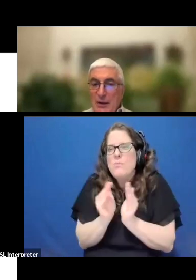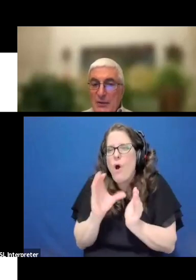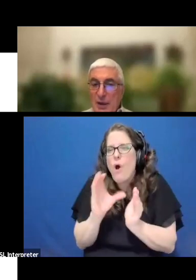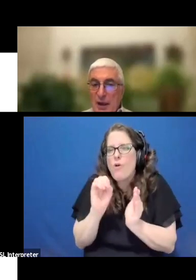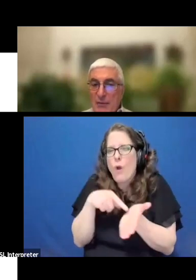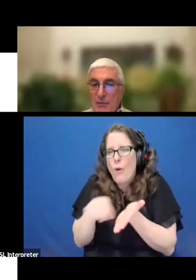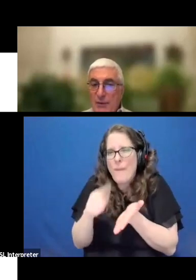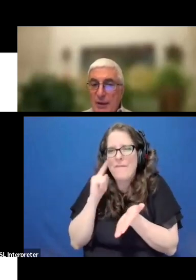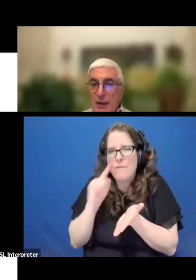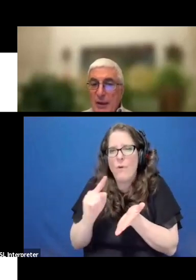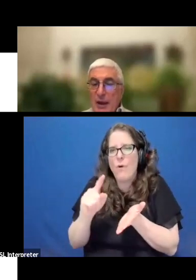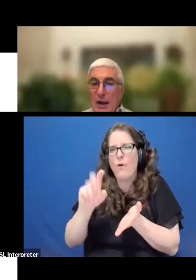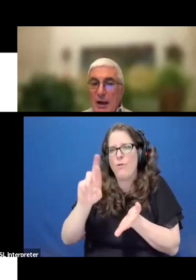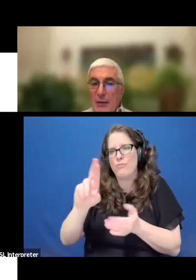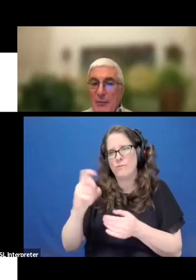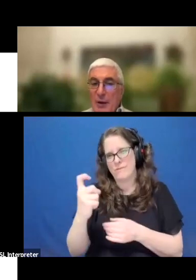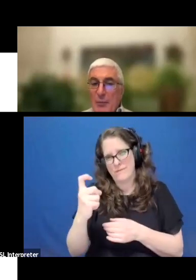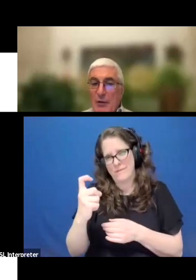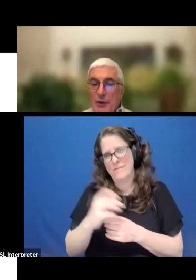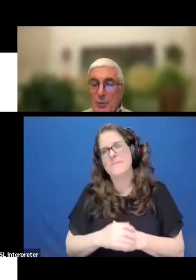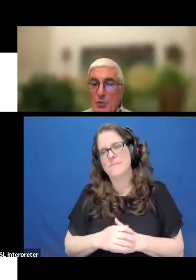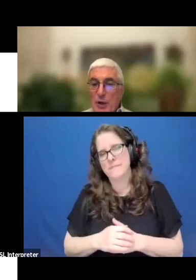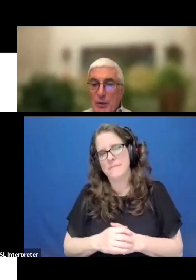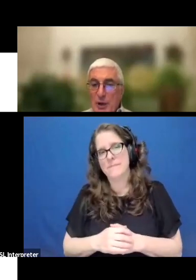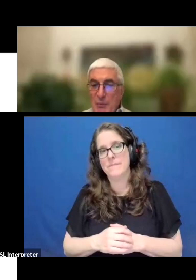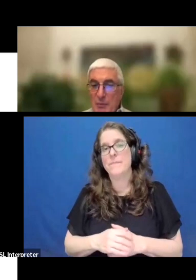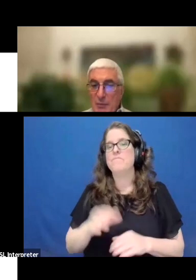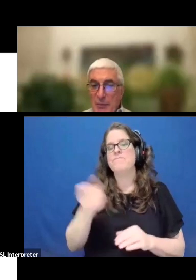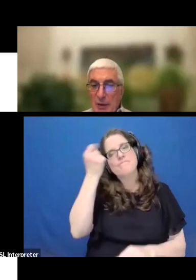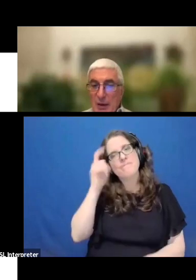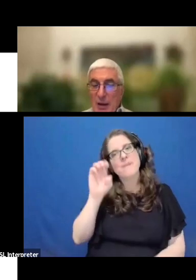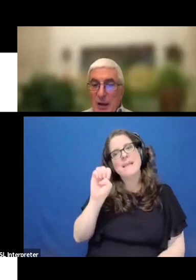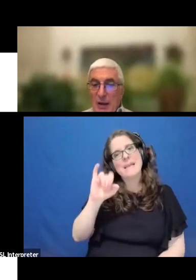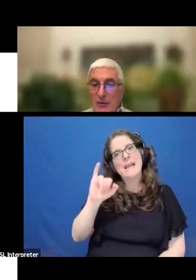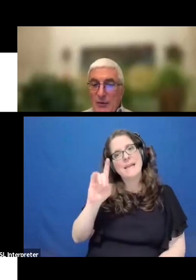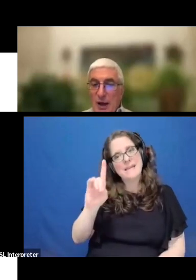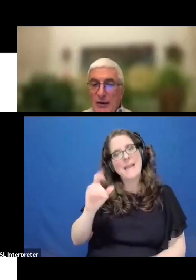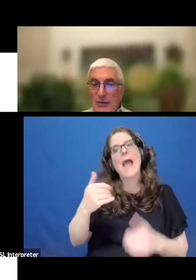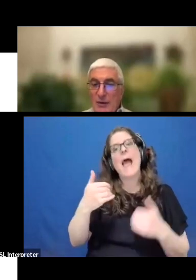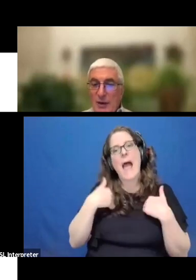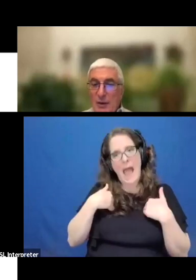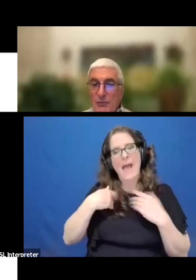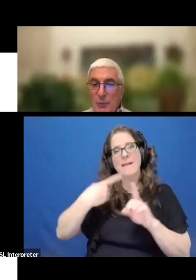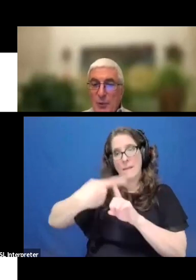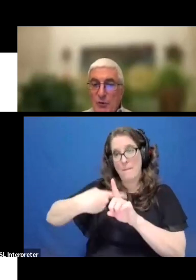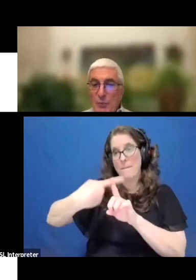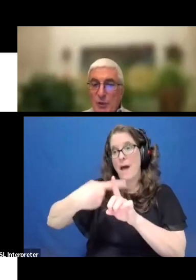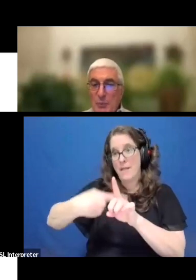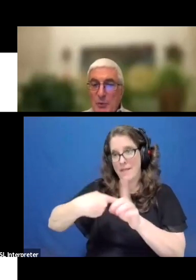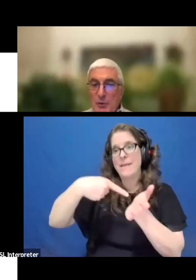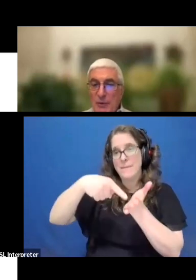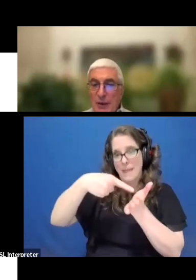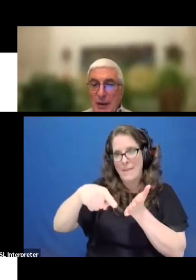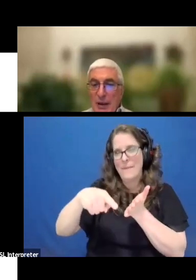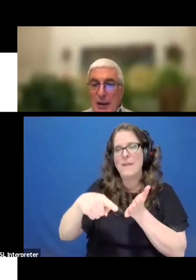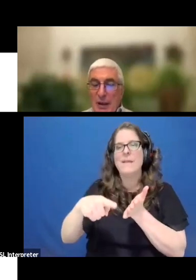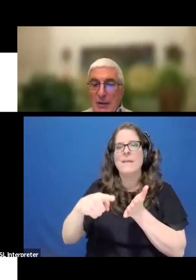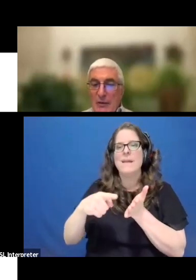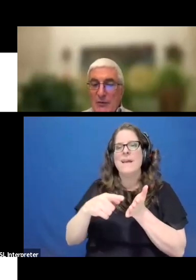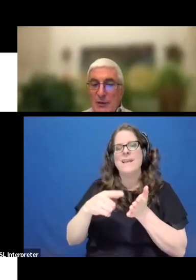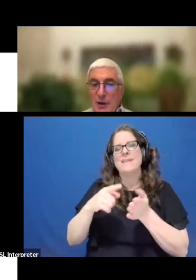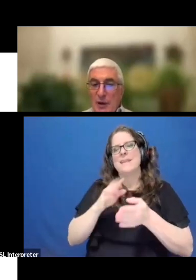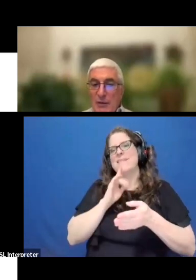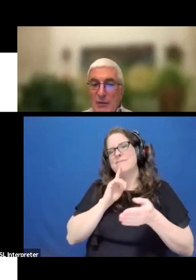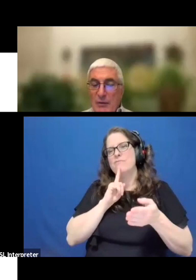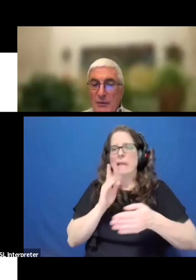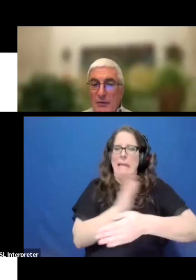EID does have a monthly premium on a sliding scale for most people.